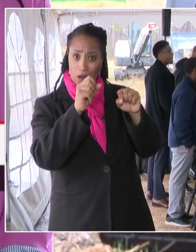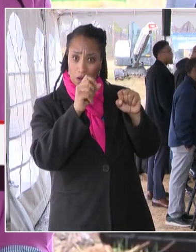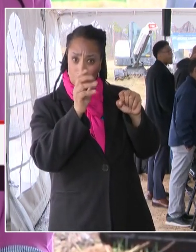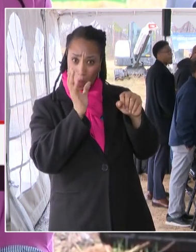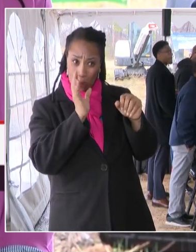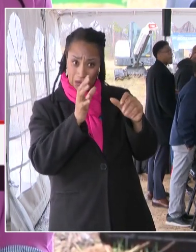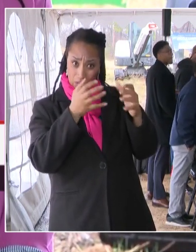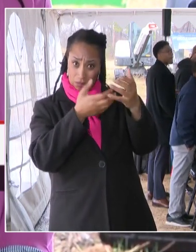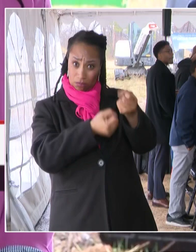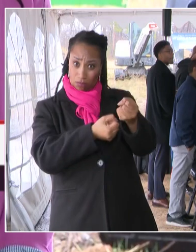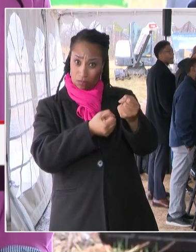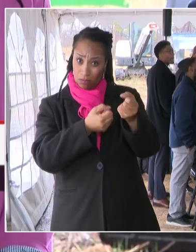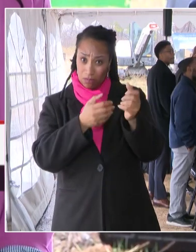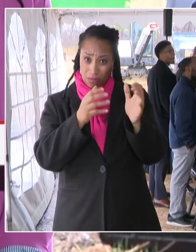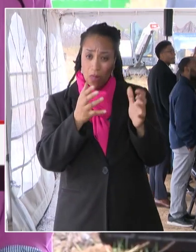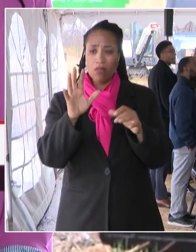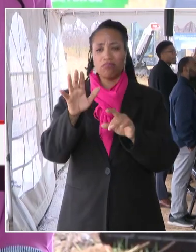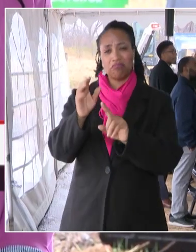any other questions?